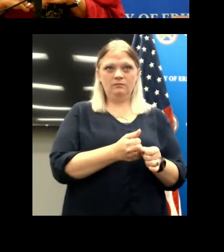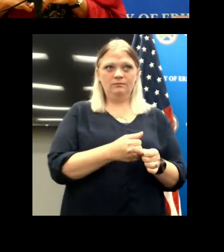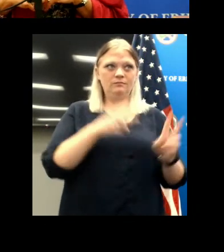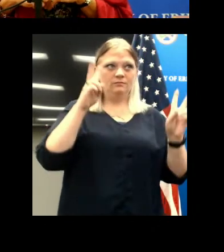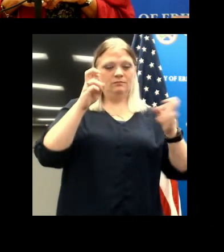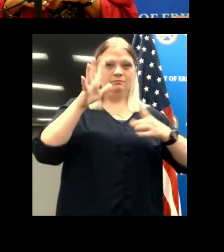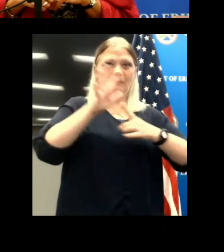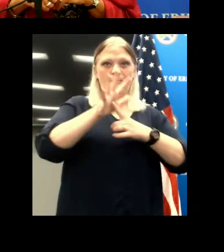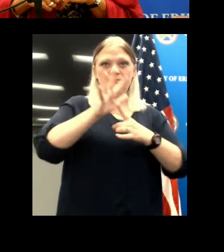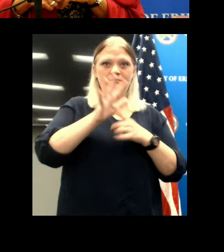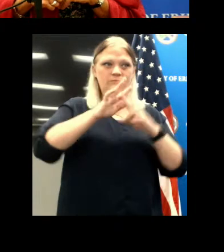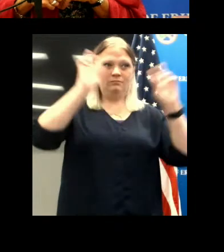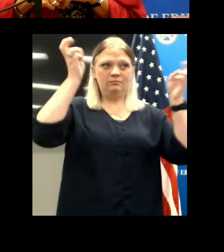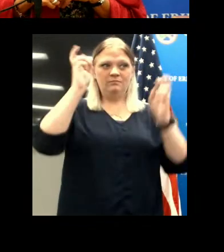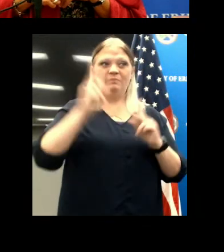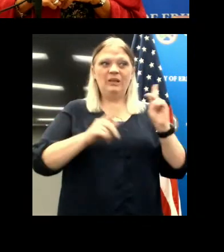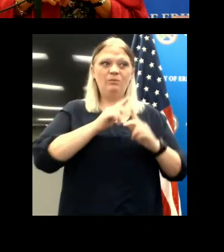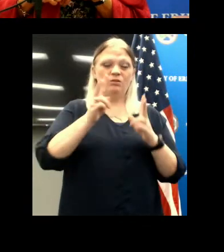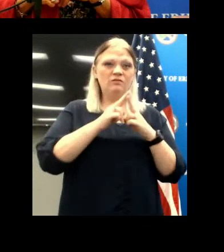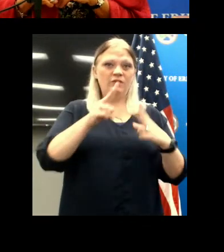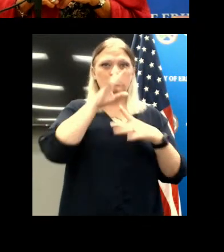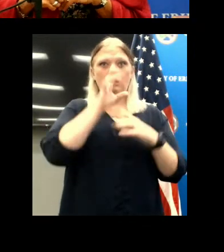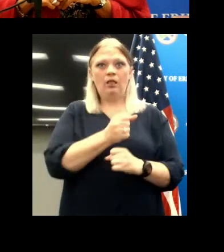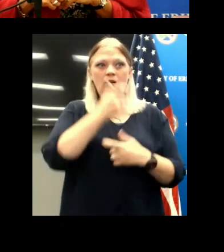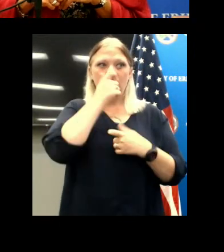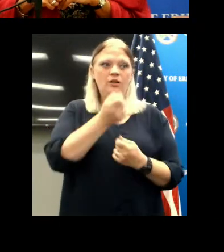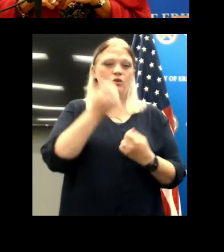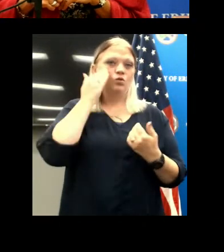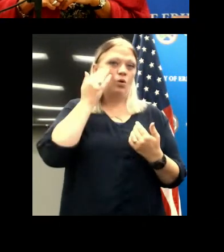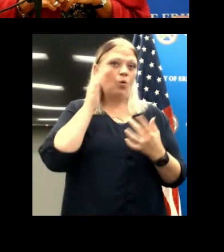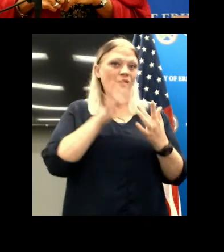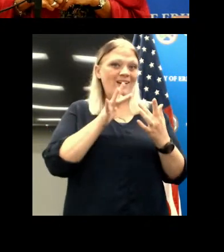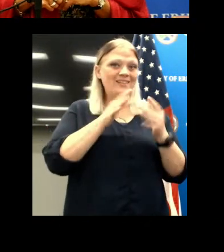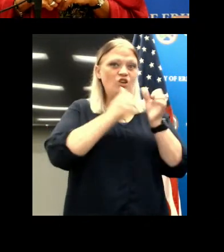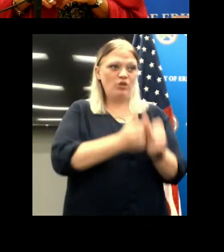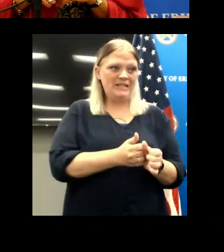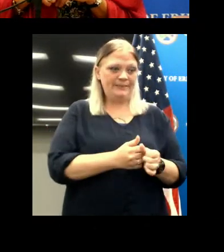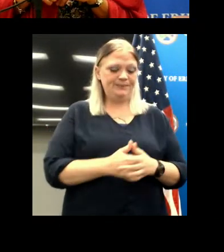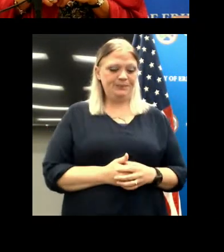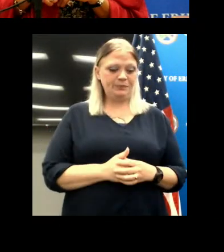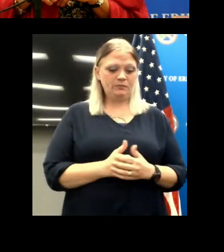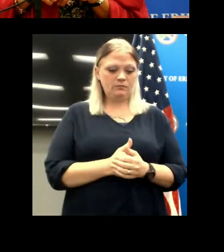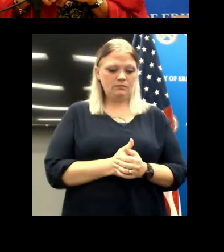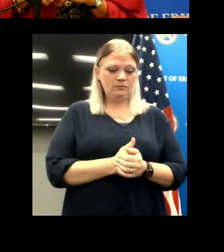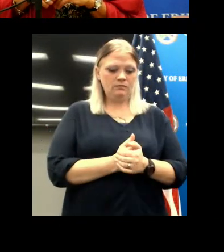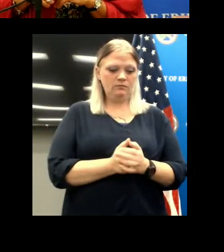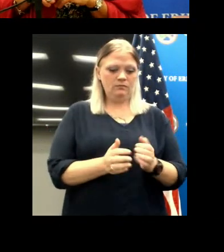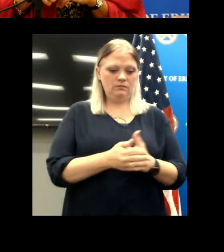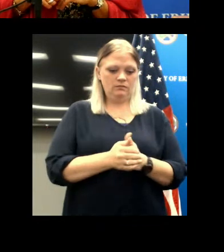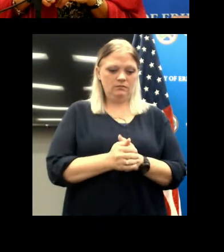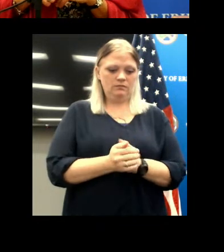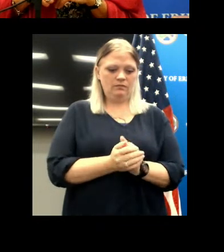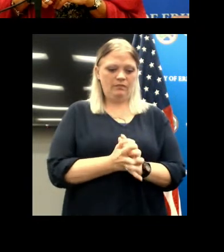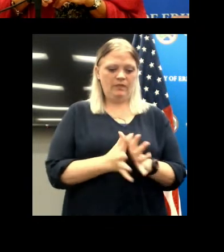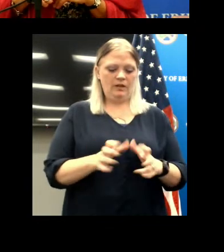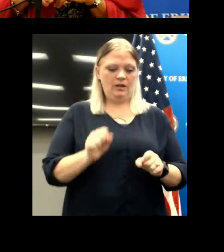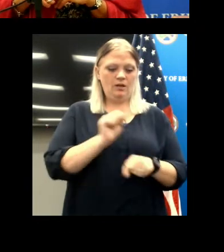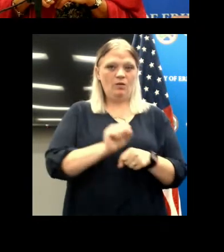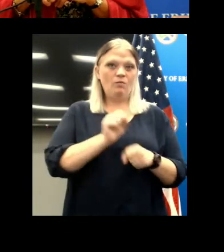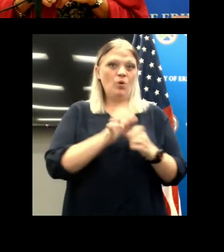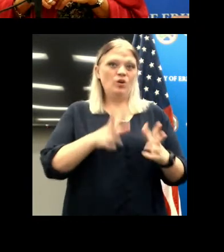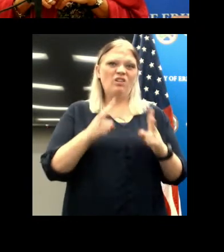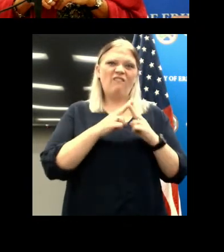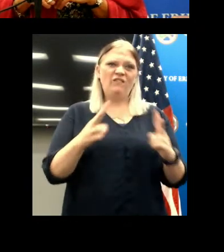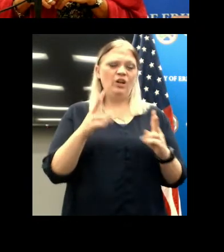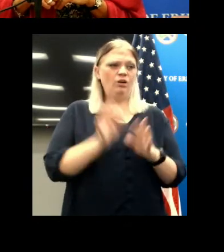lately. People are really interested to know what goes on with contact tracing. And, our employers are a very